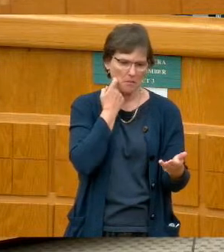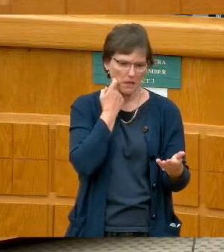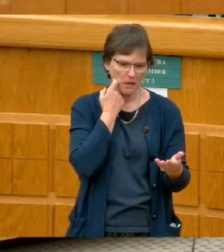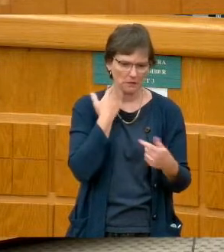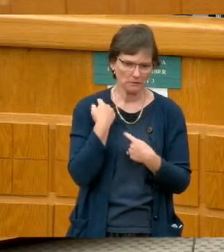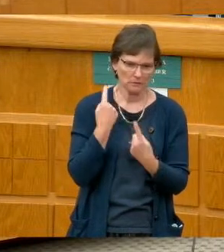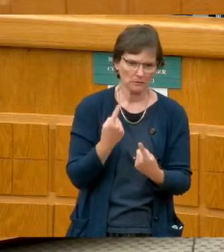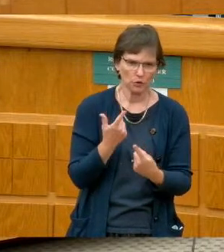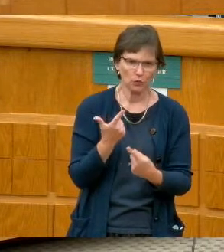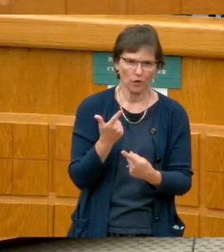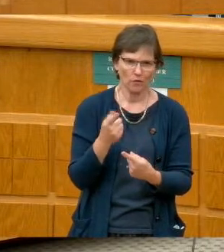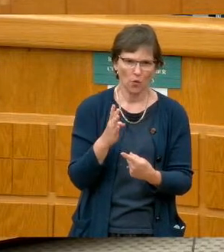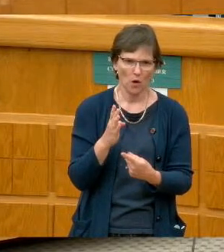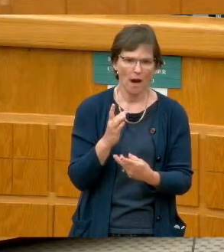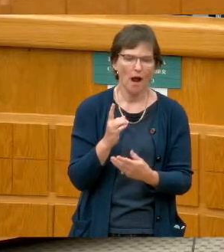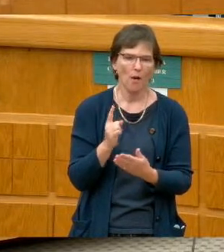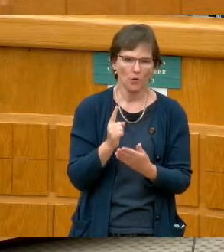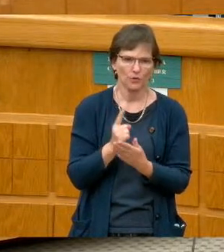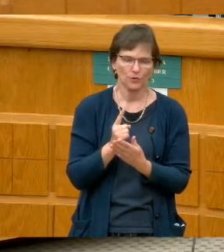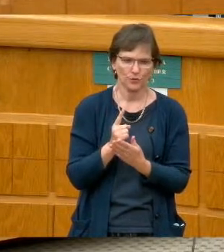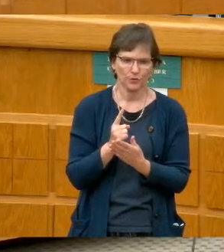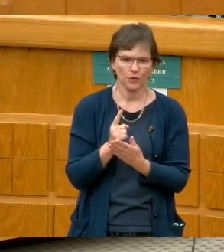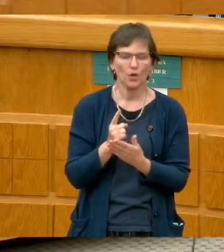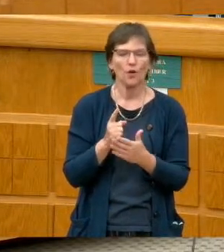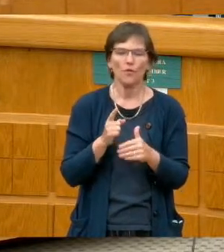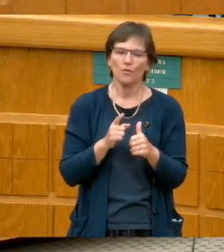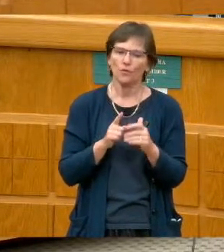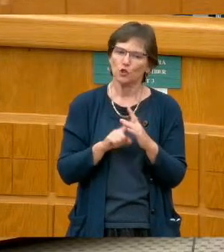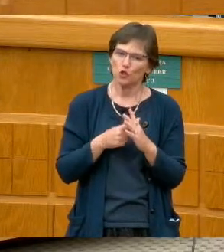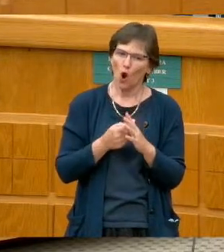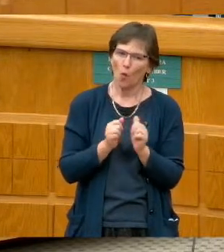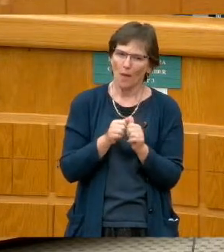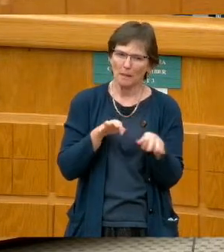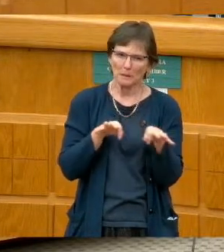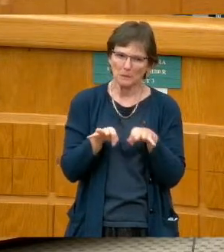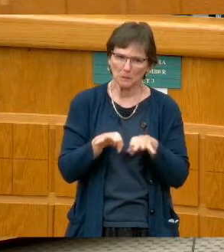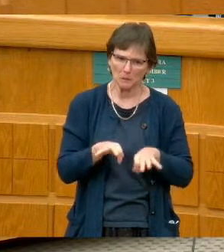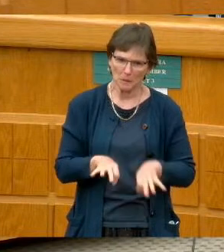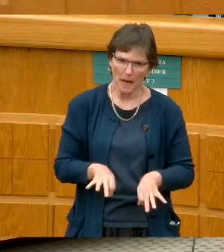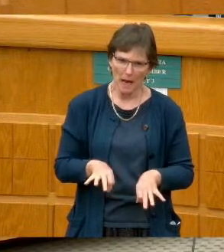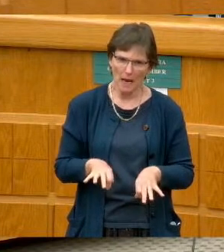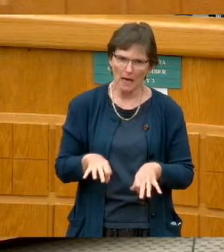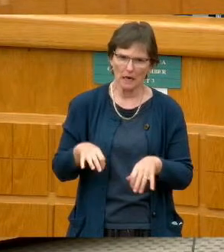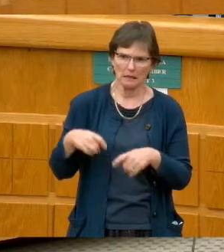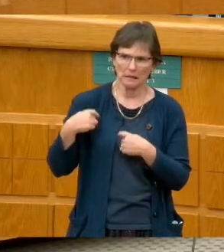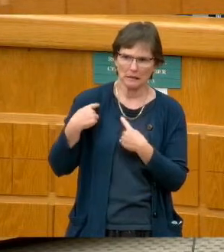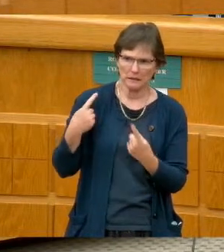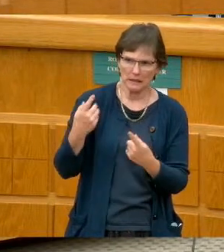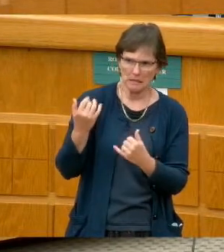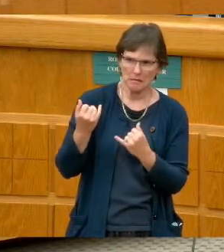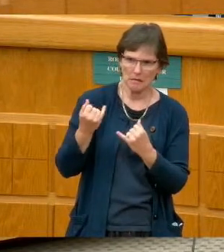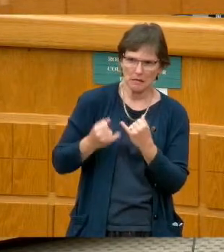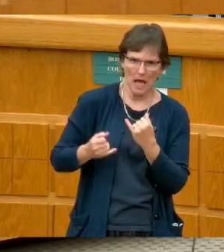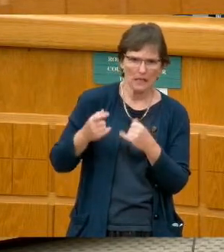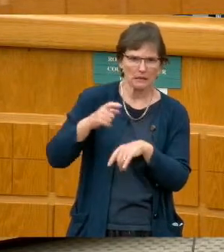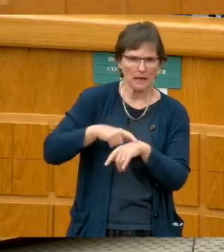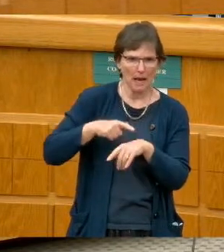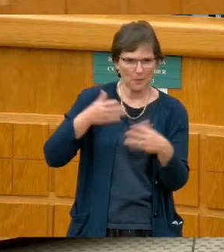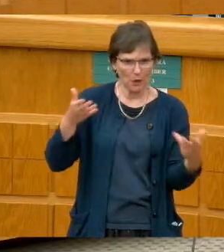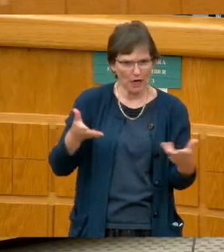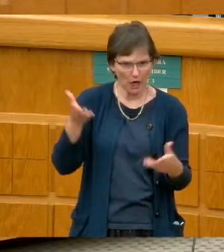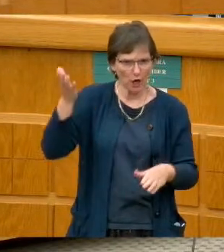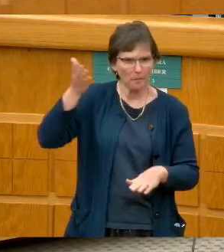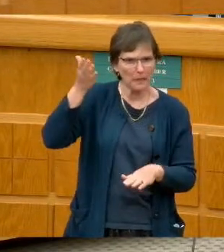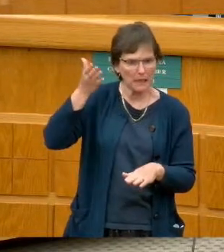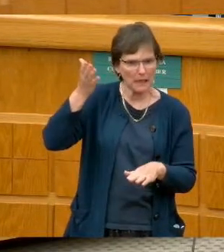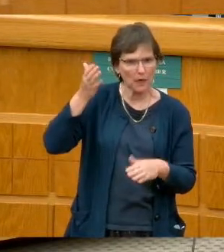try to explain here in the beginning, since our last briefing, we have received a couple of days of what we call data drops or data dumps from the